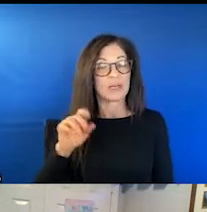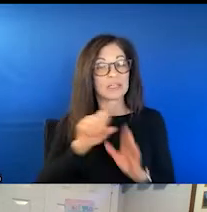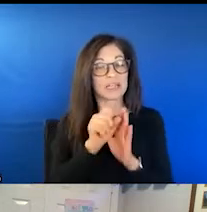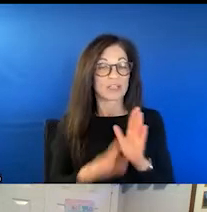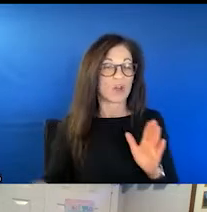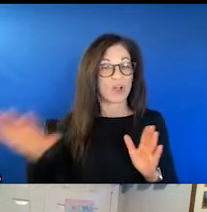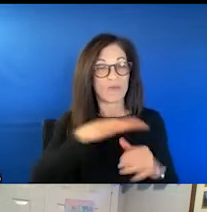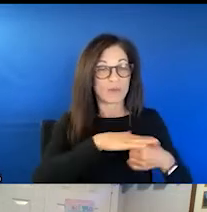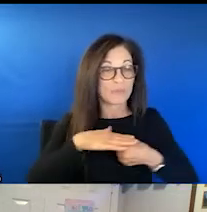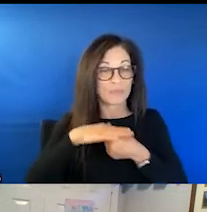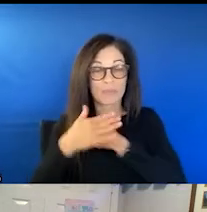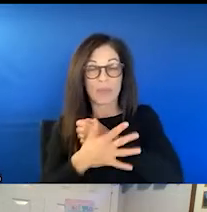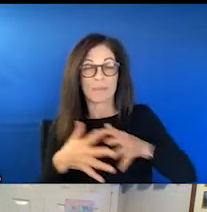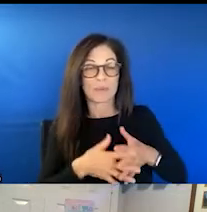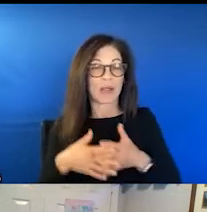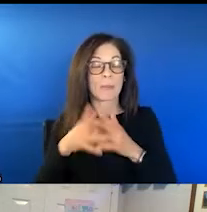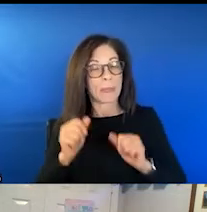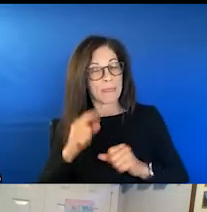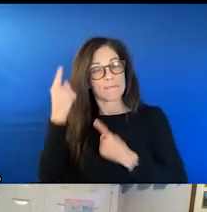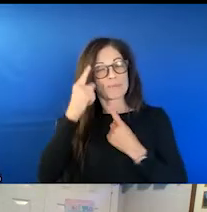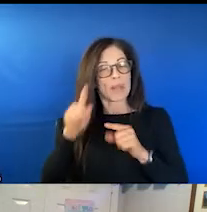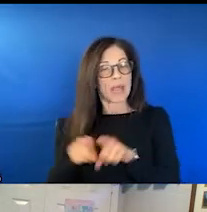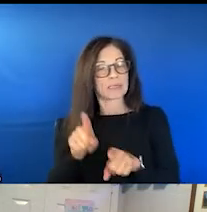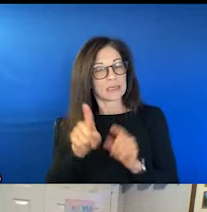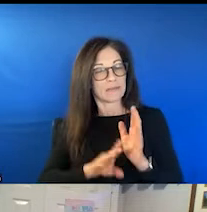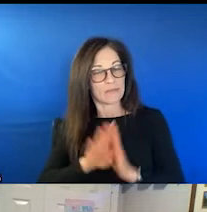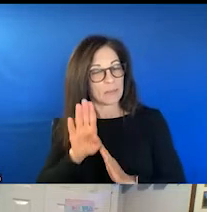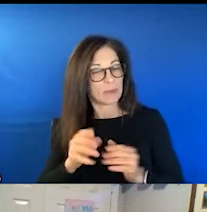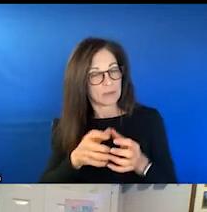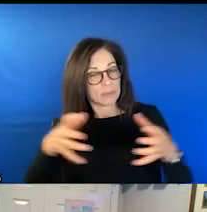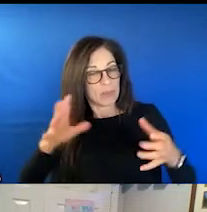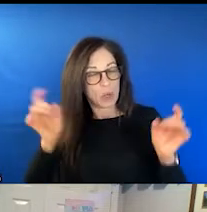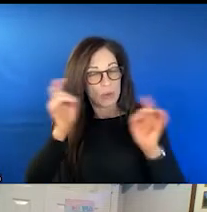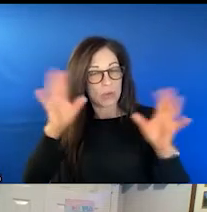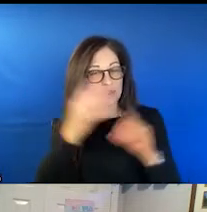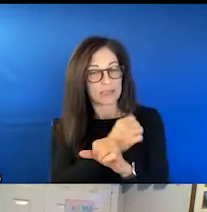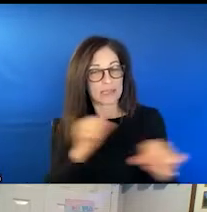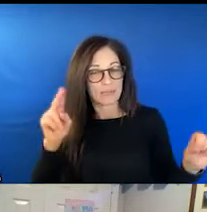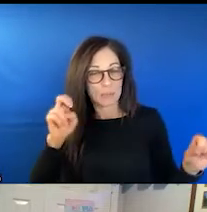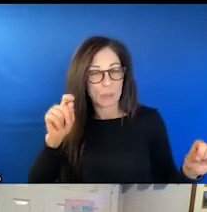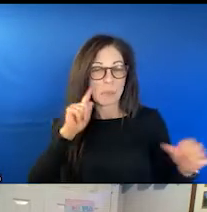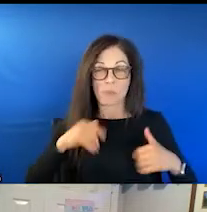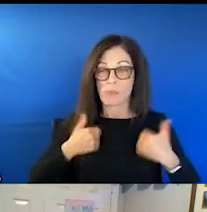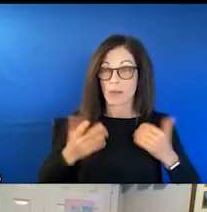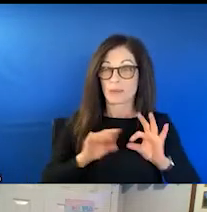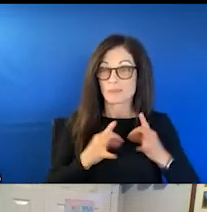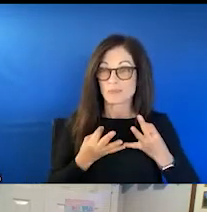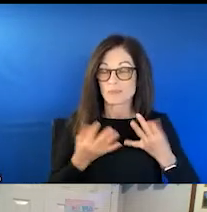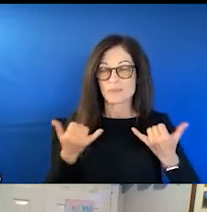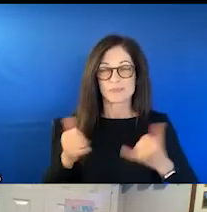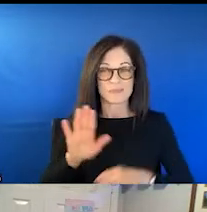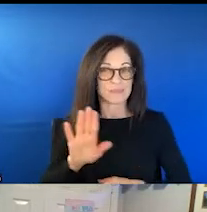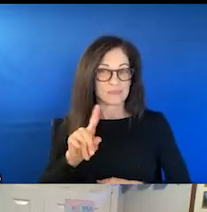they develop or expand their crisis safety net for youth and for families. So here's your question. According to this